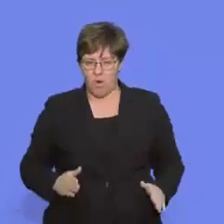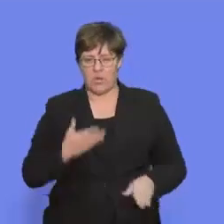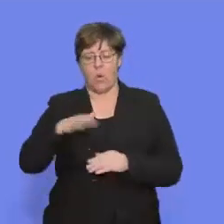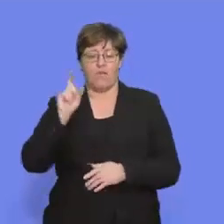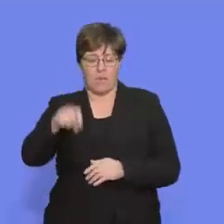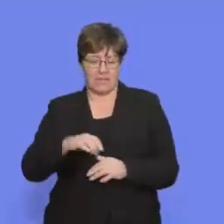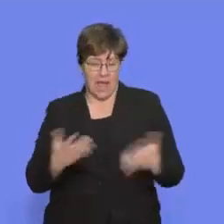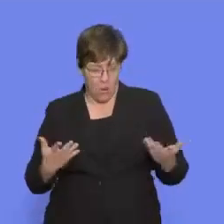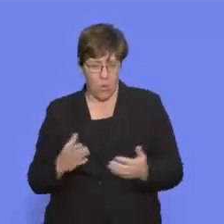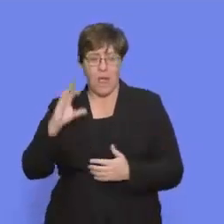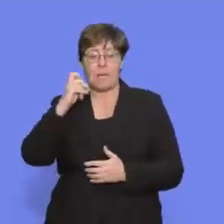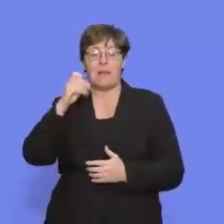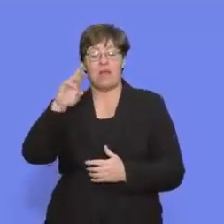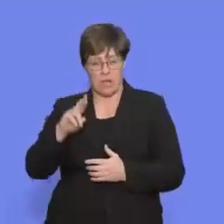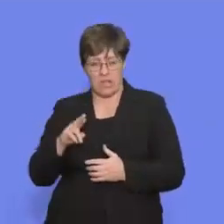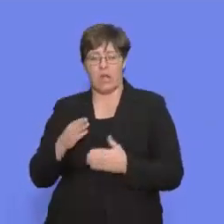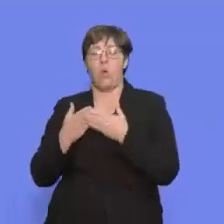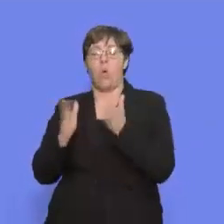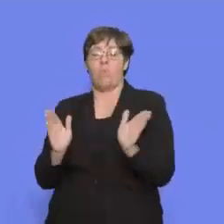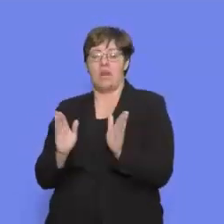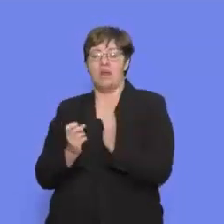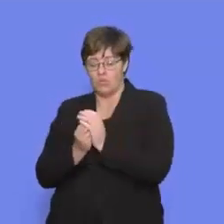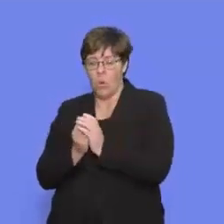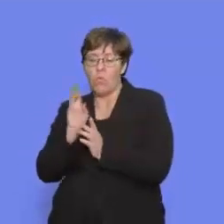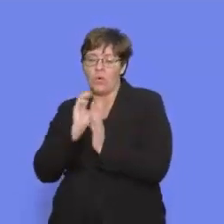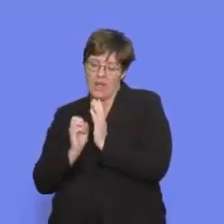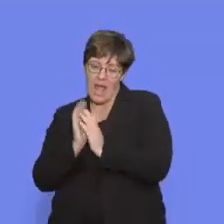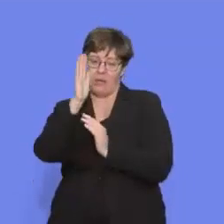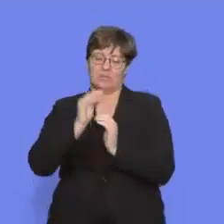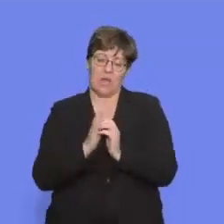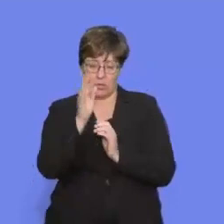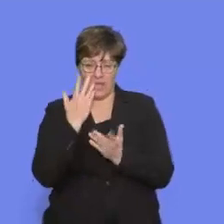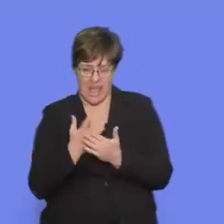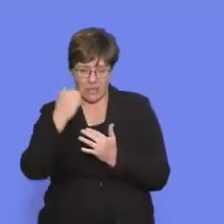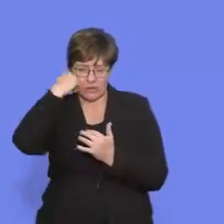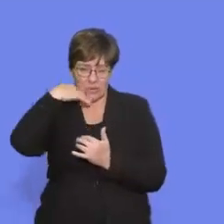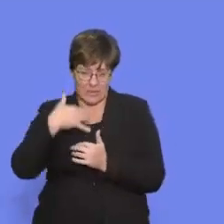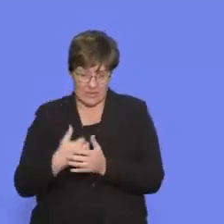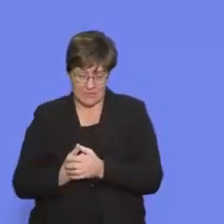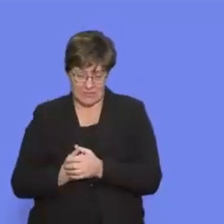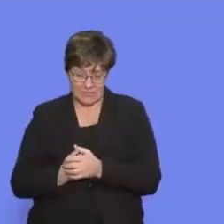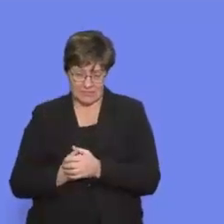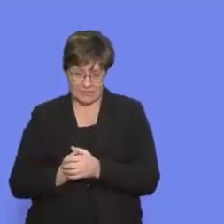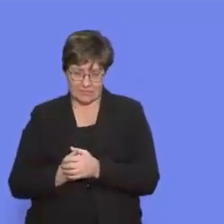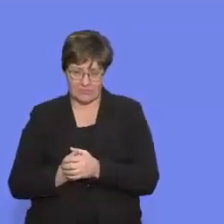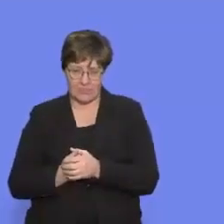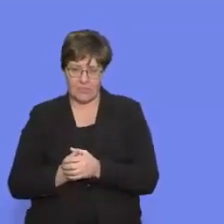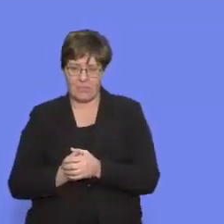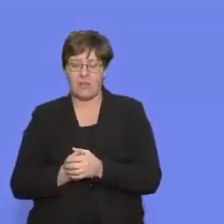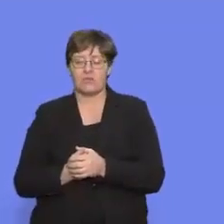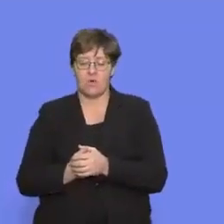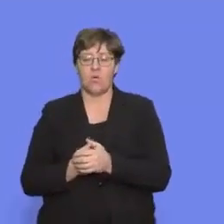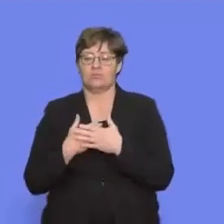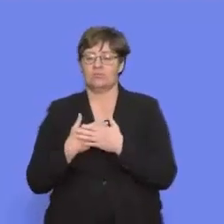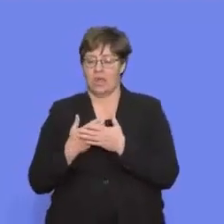open up. So we are talking vasodilation. So this happens near the skin surface